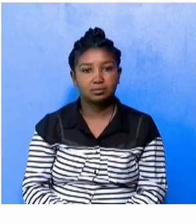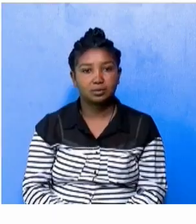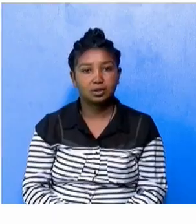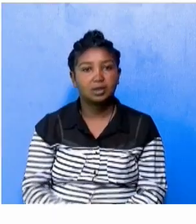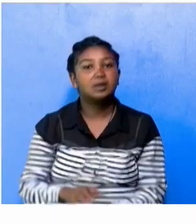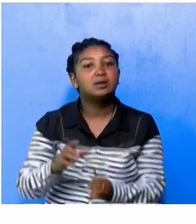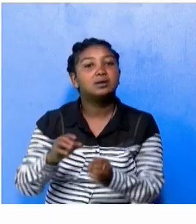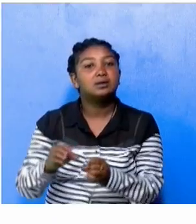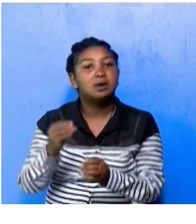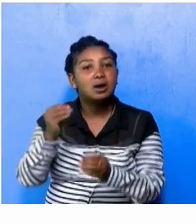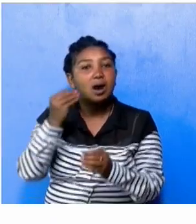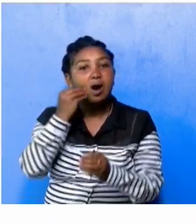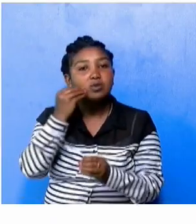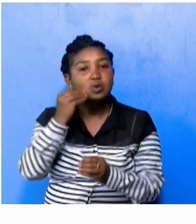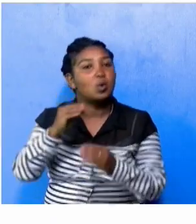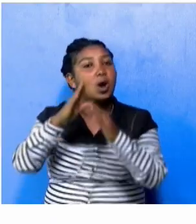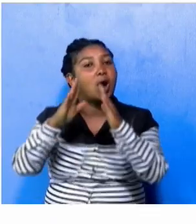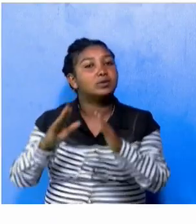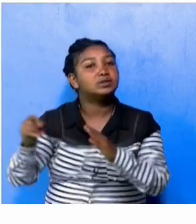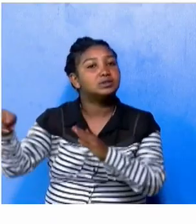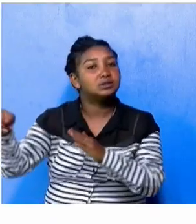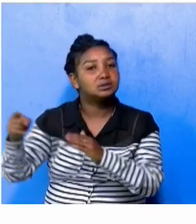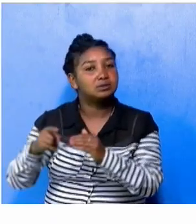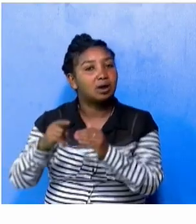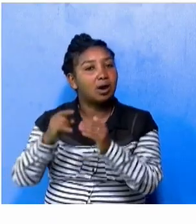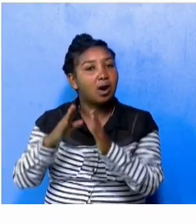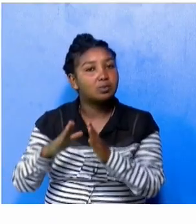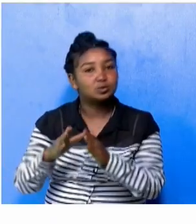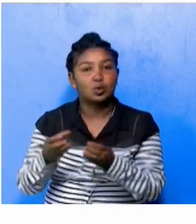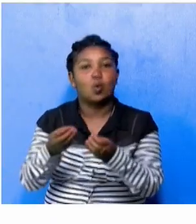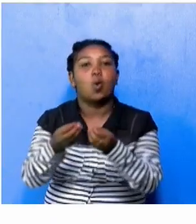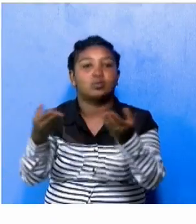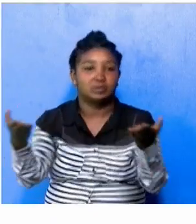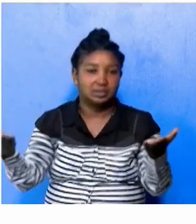What about the house here? The house is object.